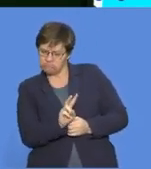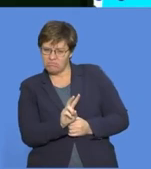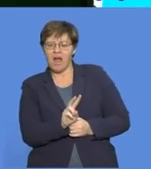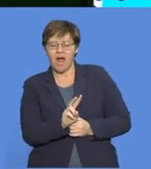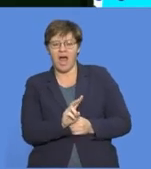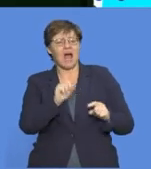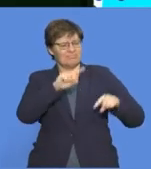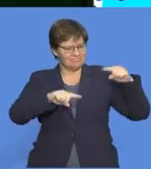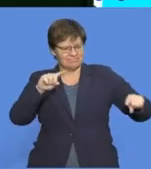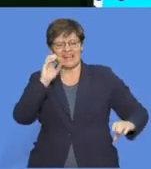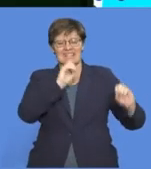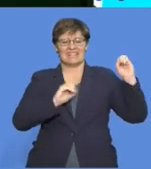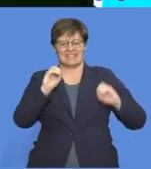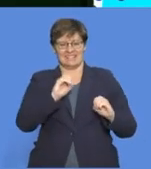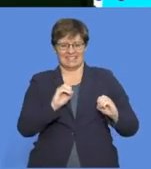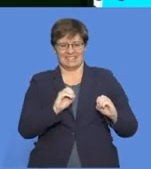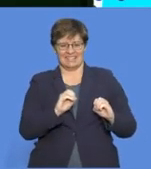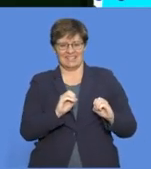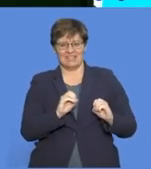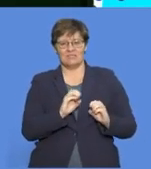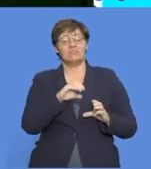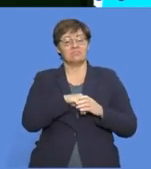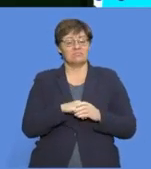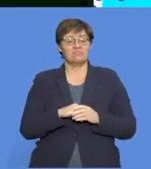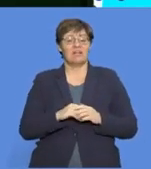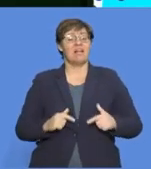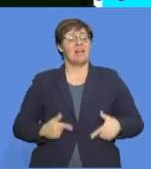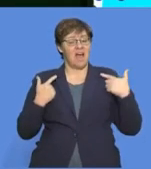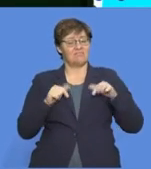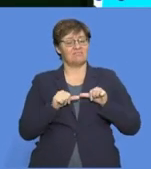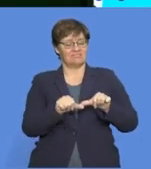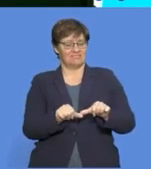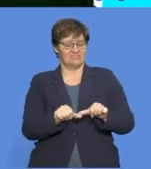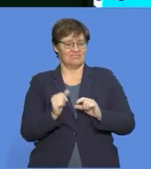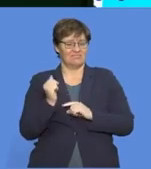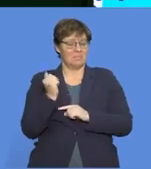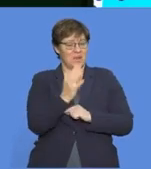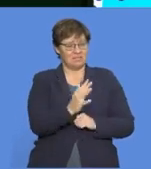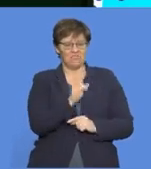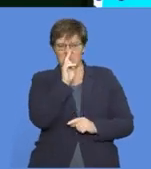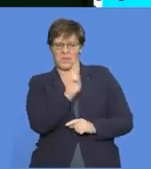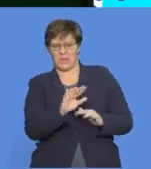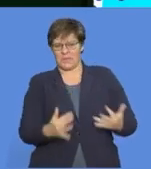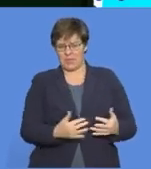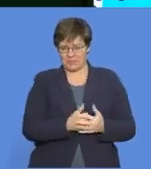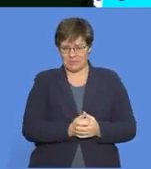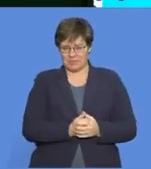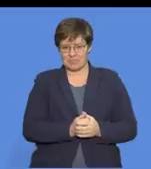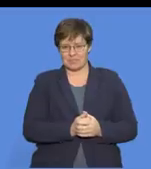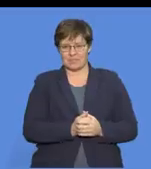going to be looking at is the different types of cells that keep a plant alive and what they look like.